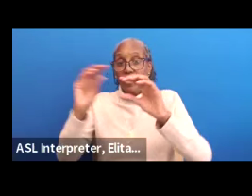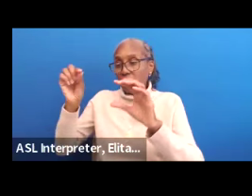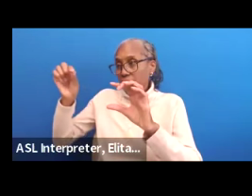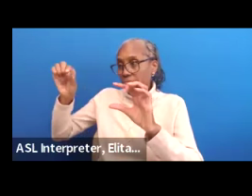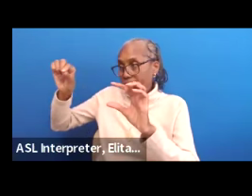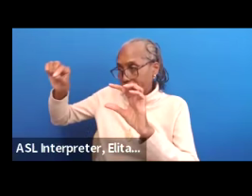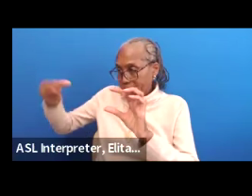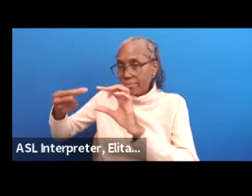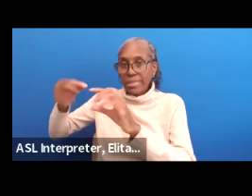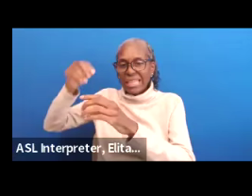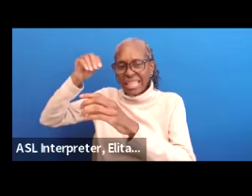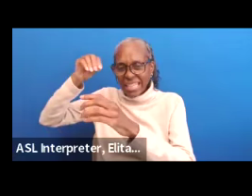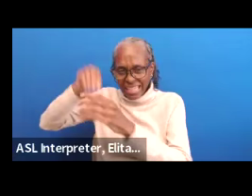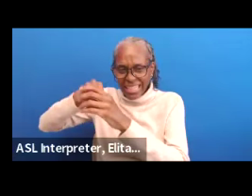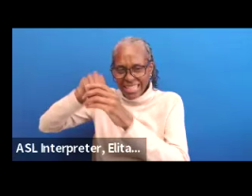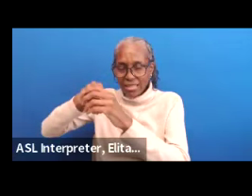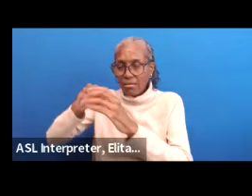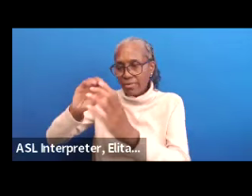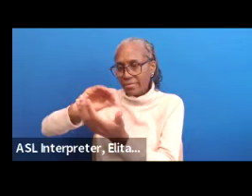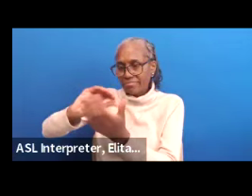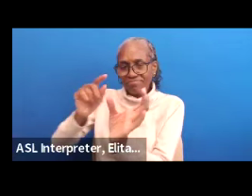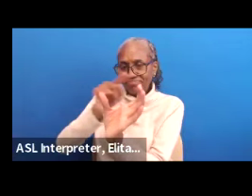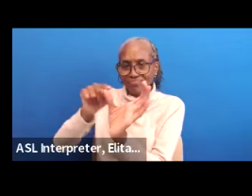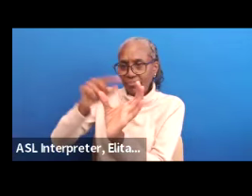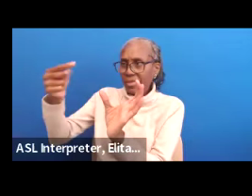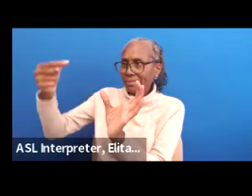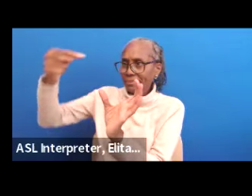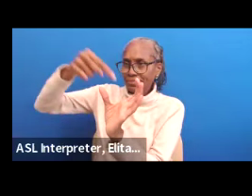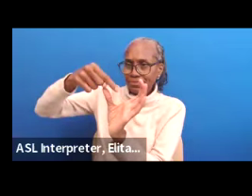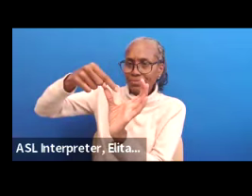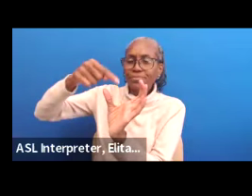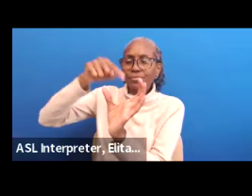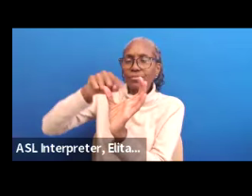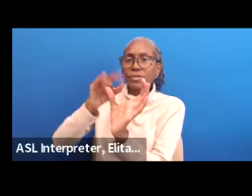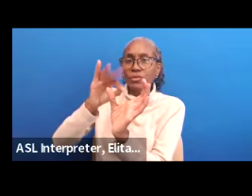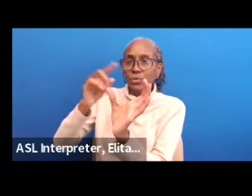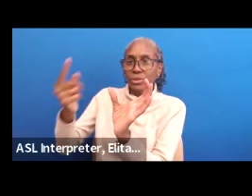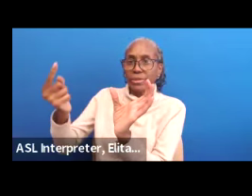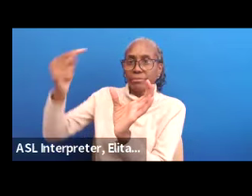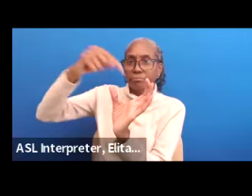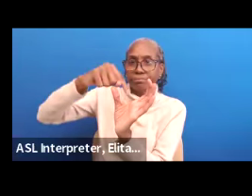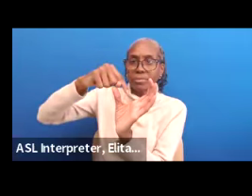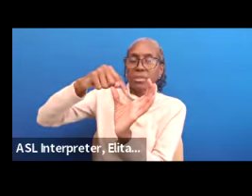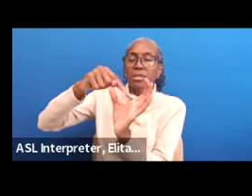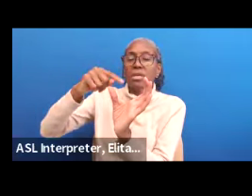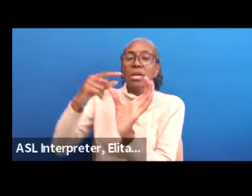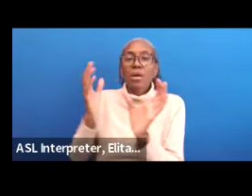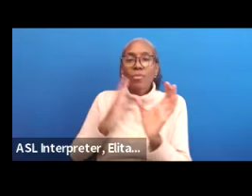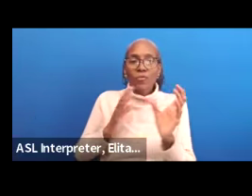the substance of where that fluid was for that was